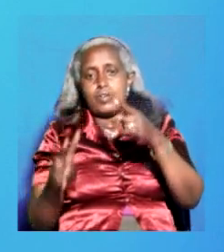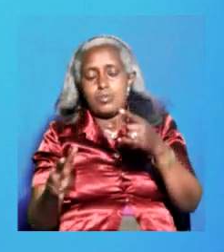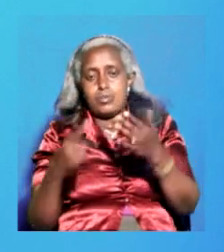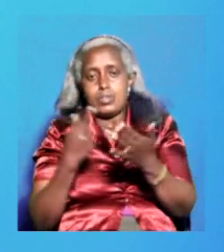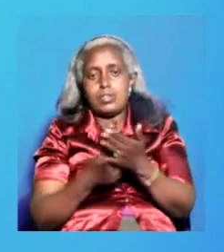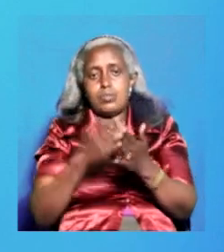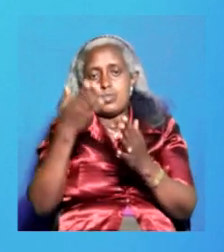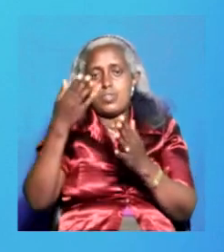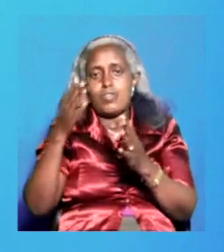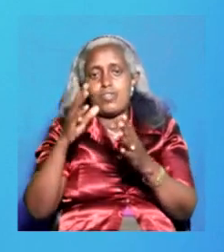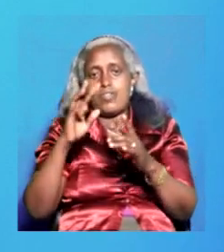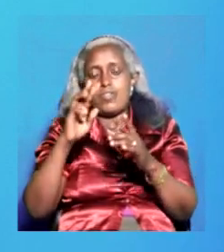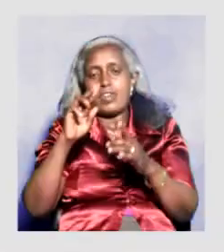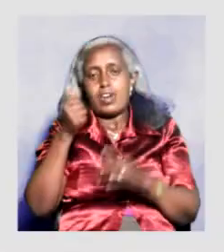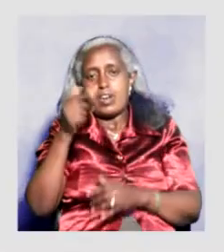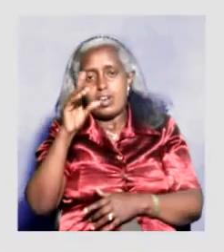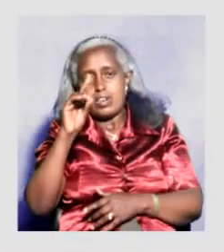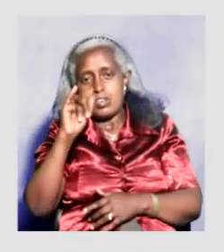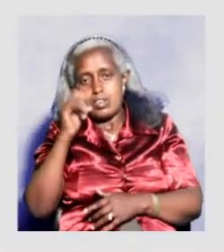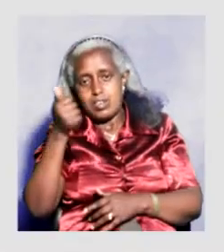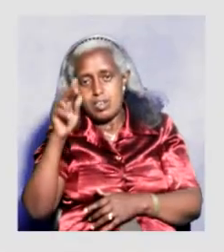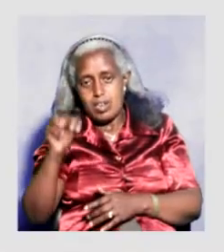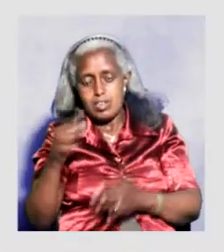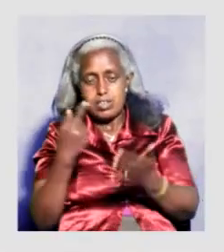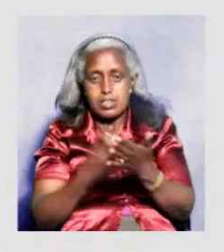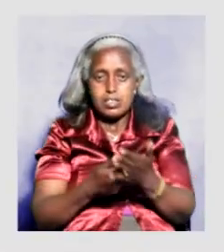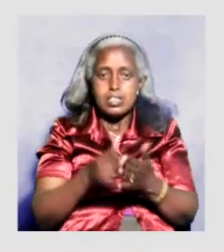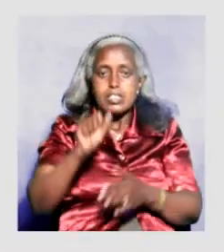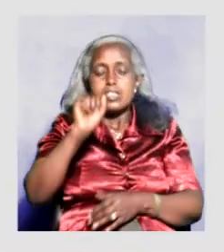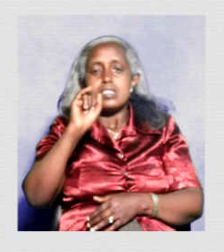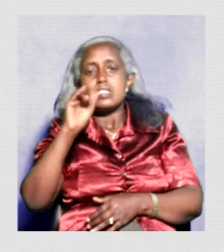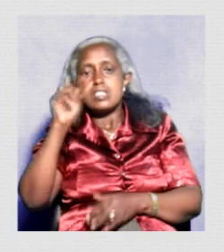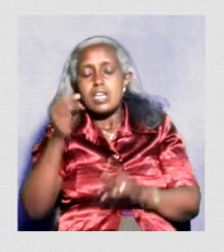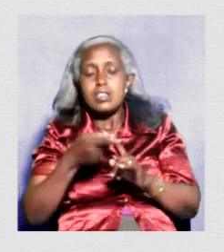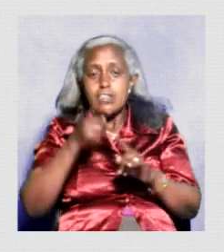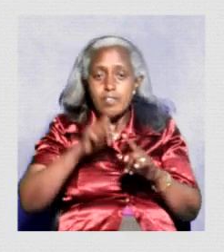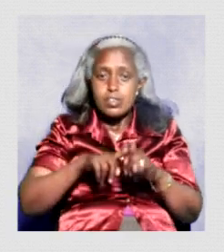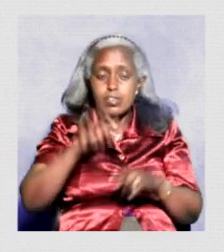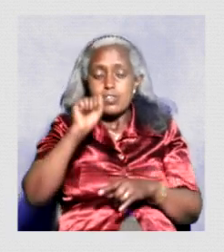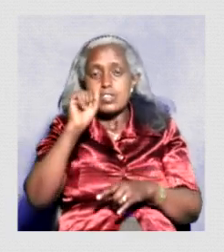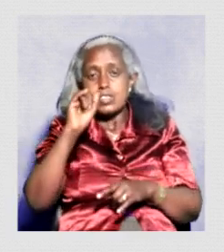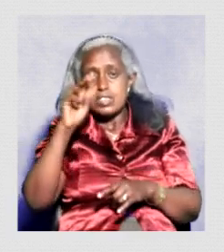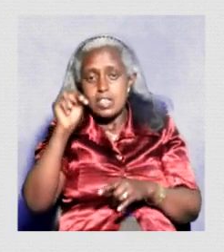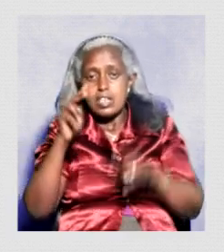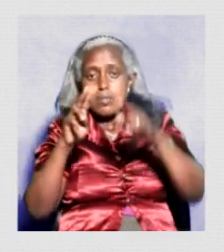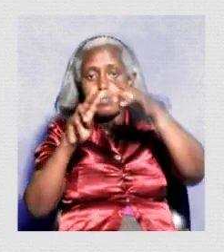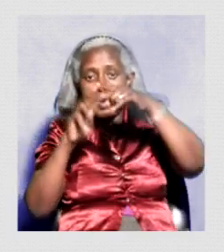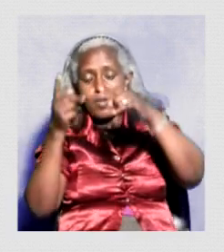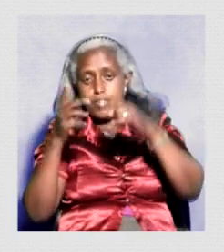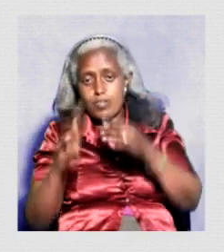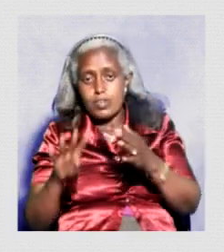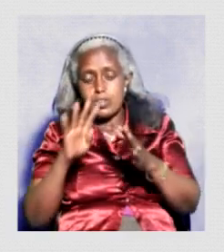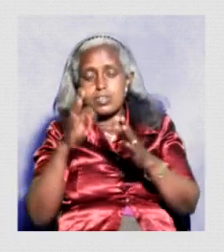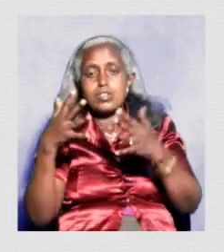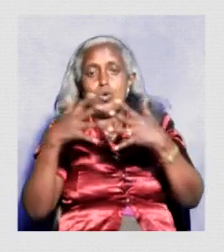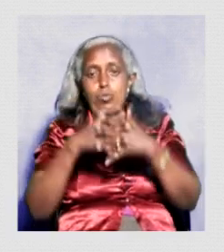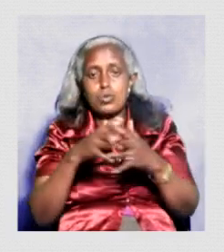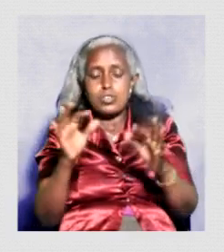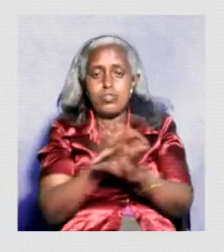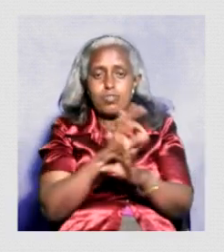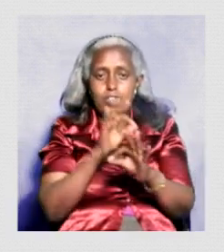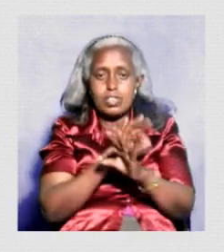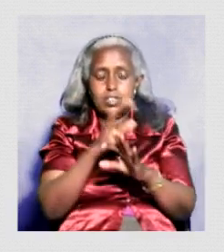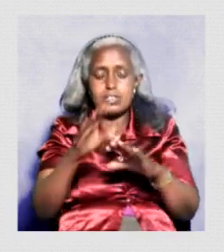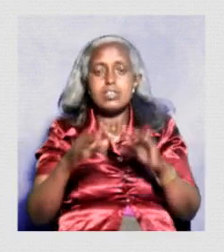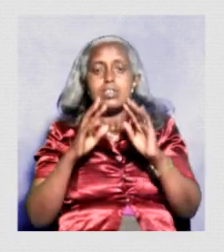radian. And here, sine inverse of sine pi over 4 is a composing function. It gives itself, so the